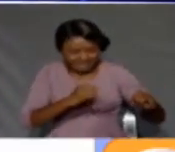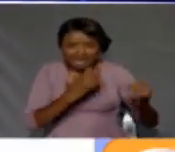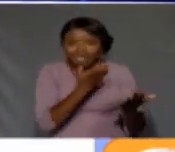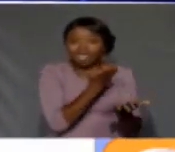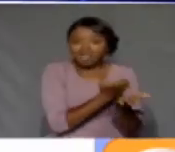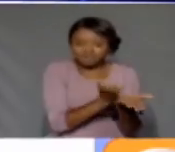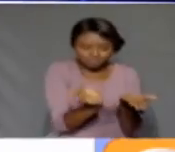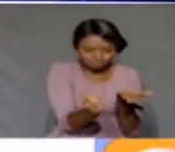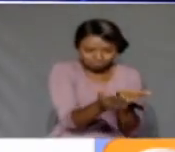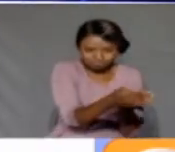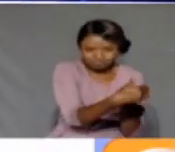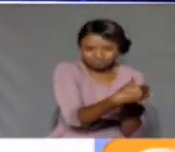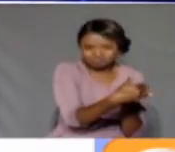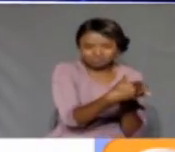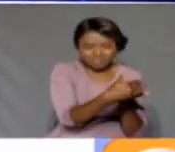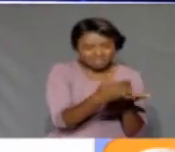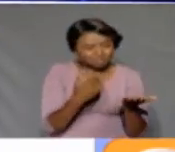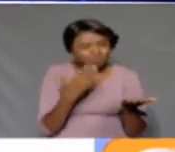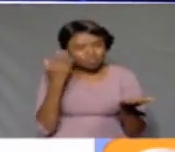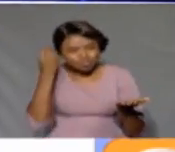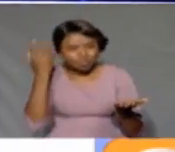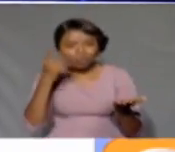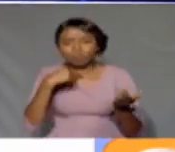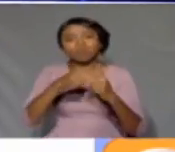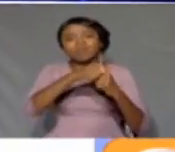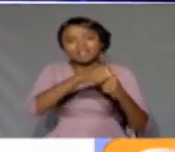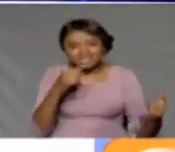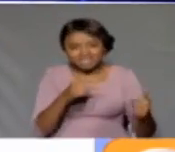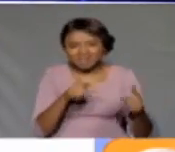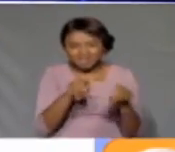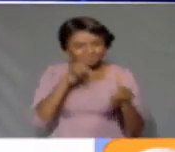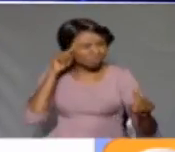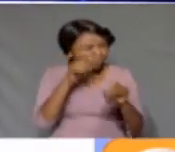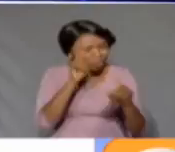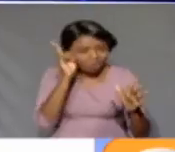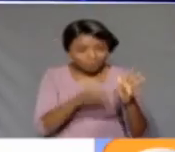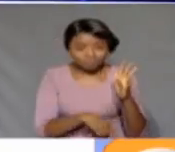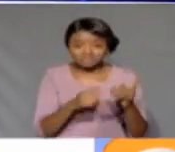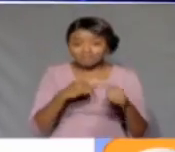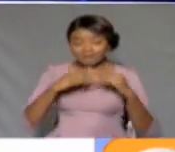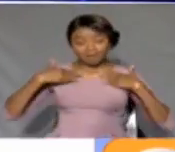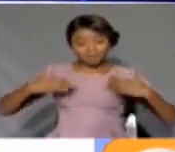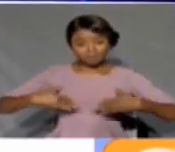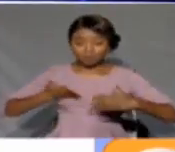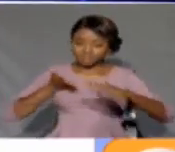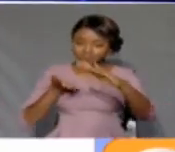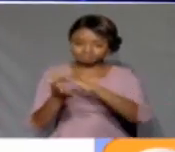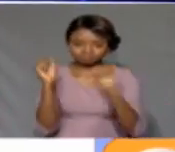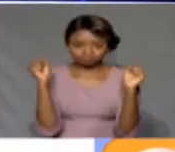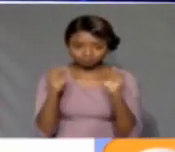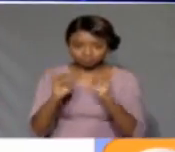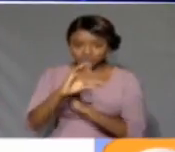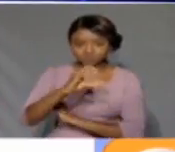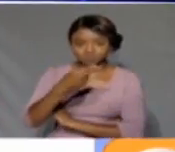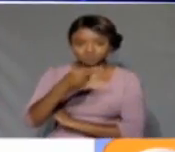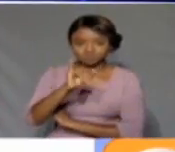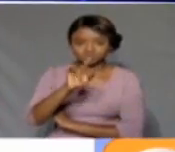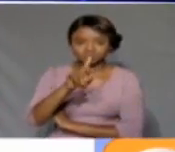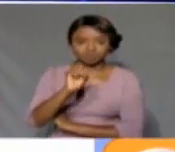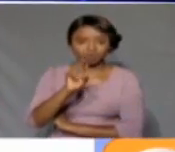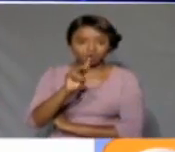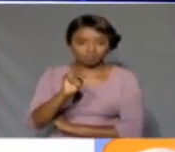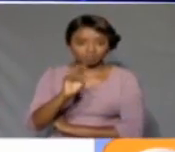to nab the killers and the motive of the unresolved murder of the two. The bodies are still at the Chiromo mortuary awaiting an